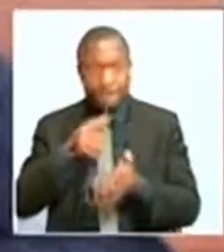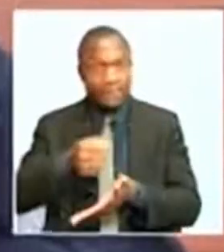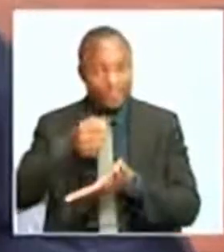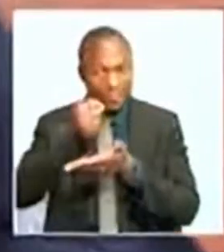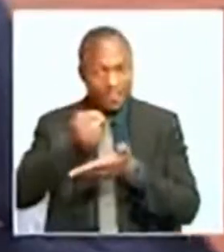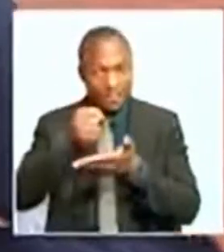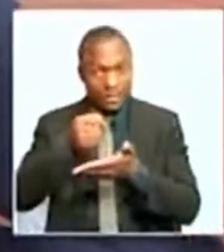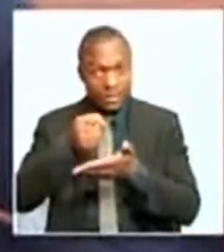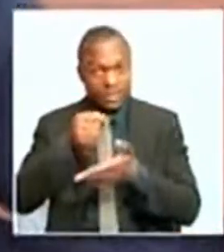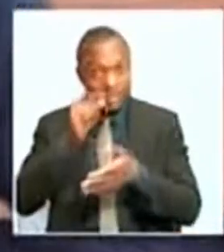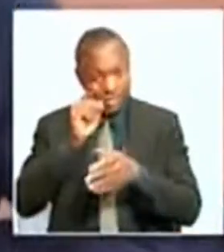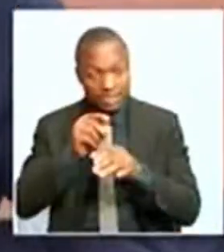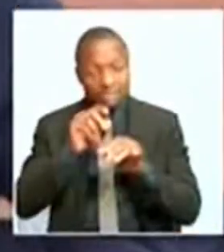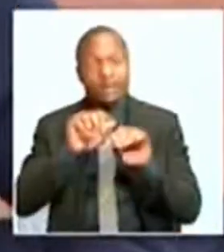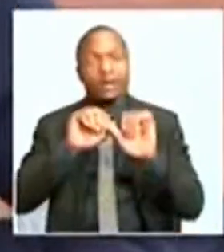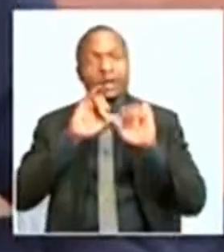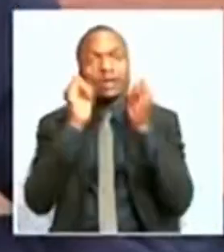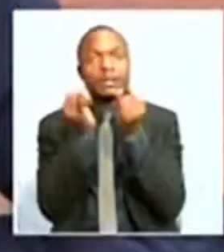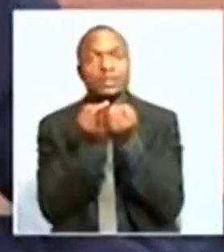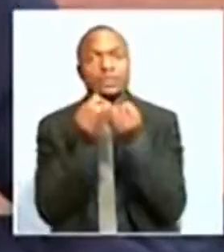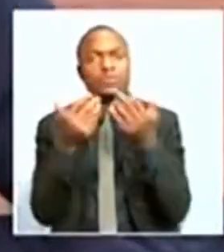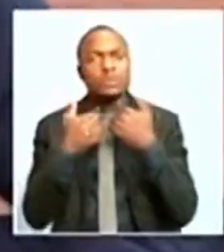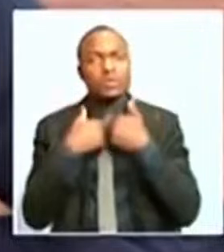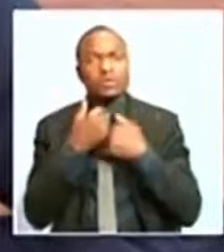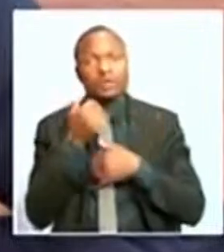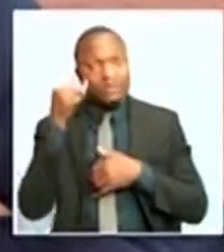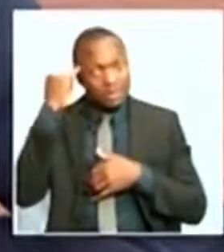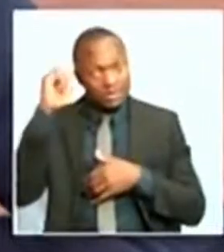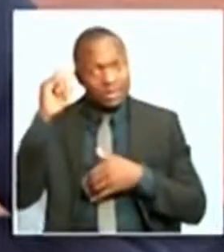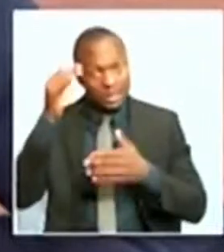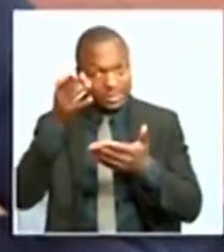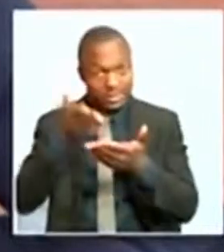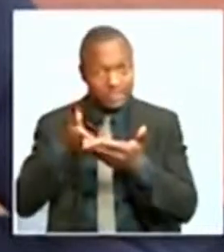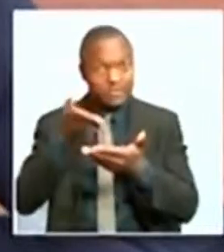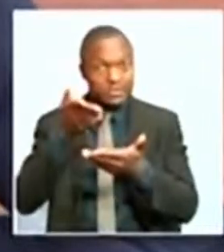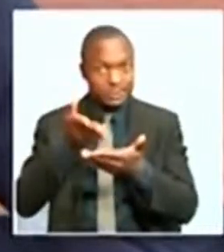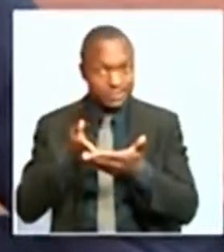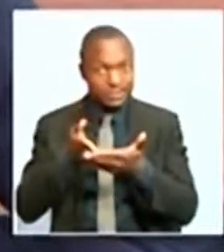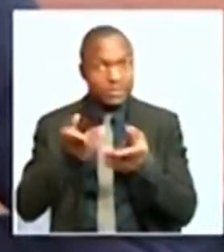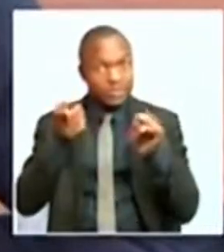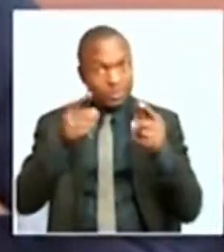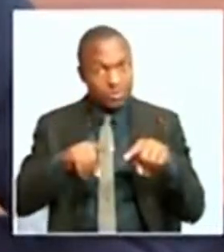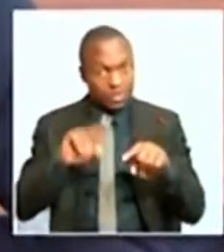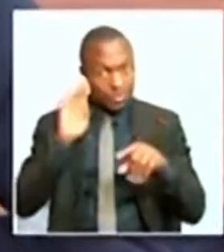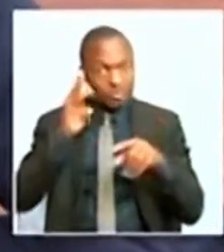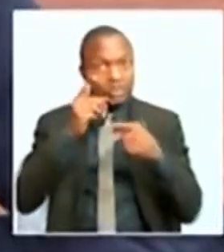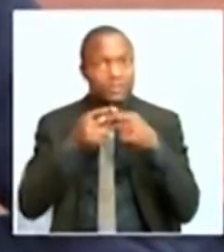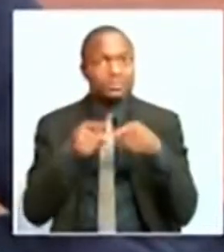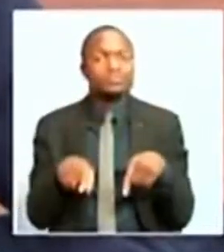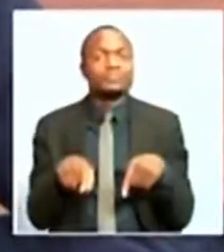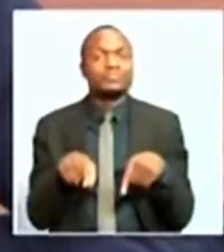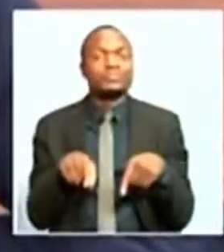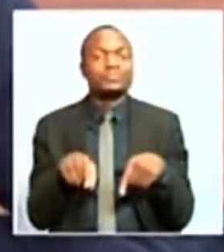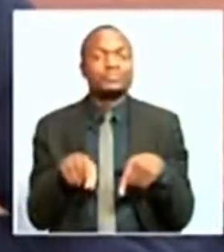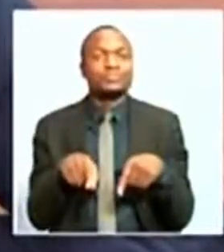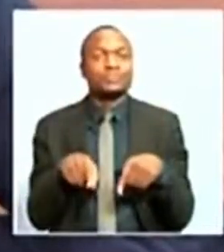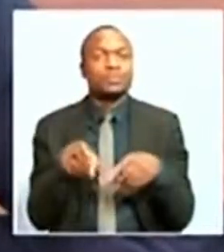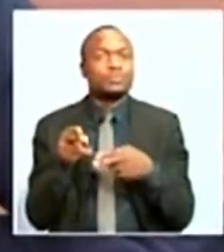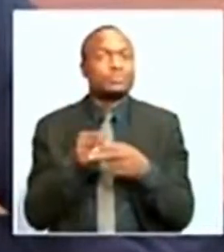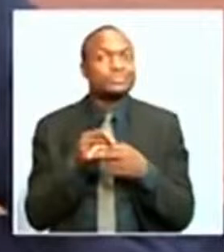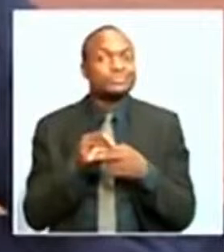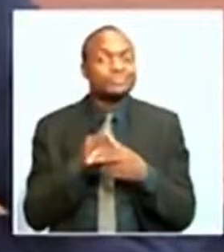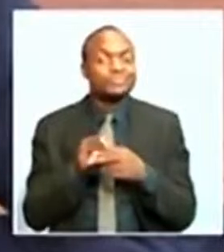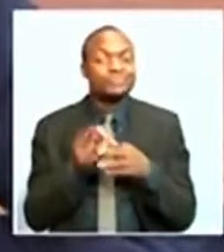agents. Do you have any idea when this particular, when it will be done? Is it so